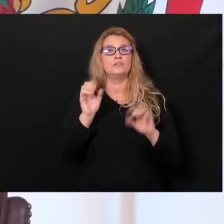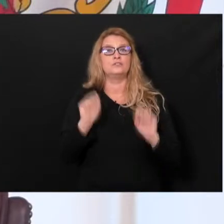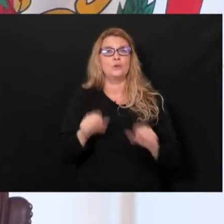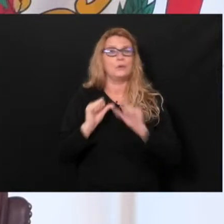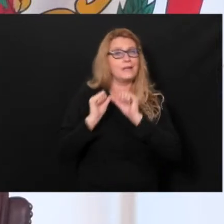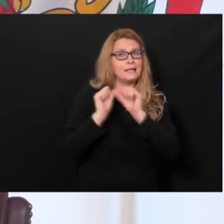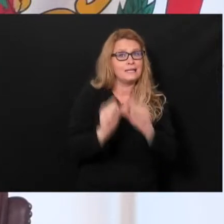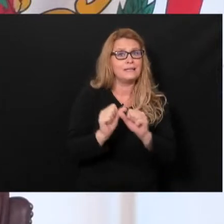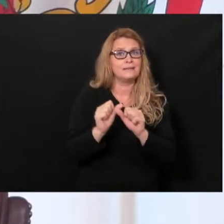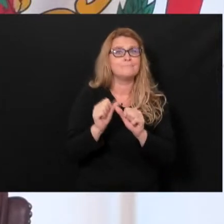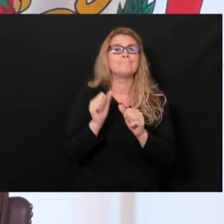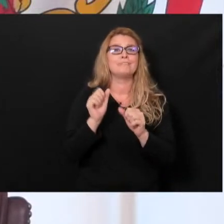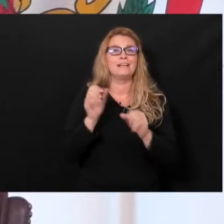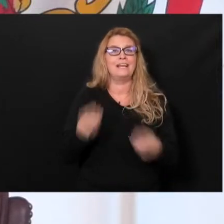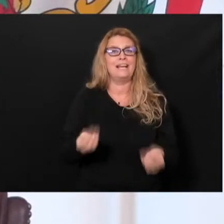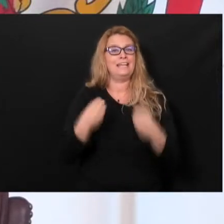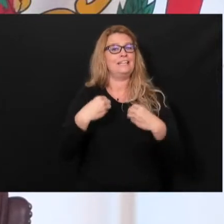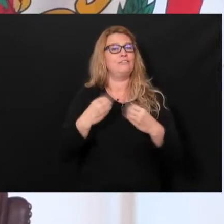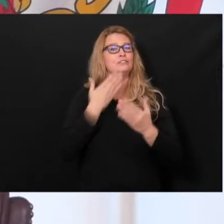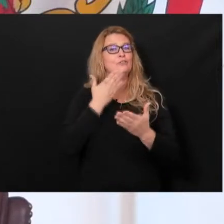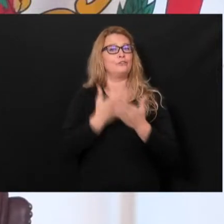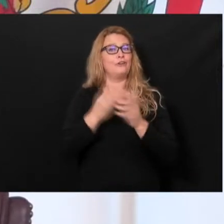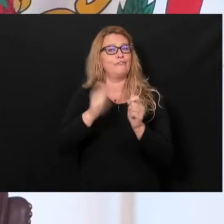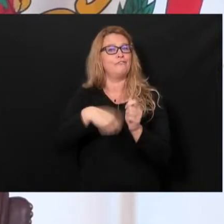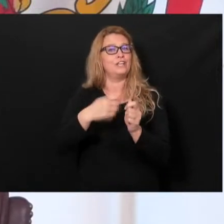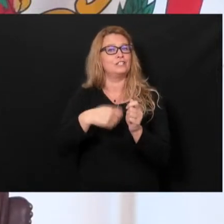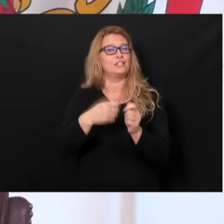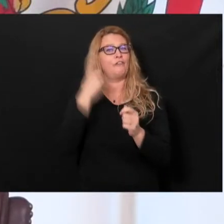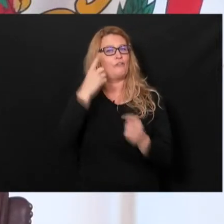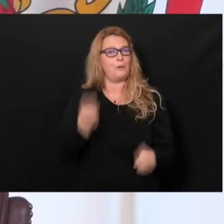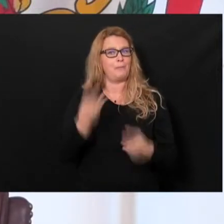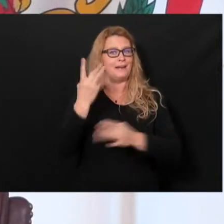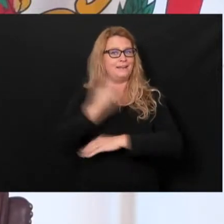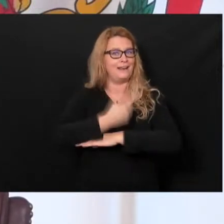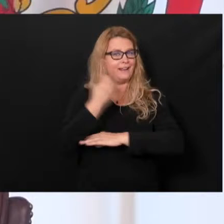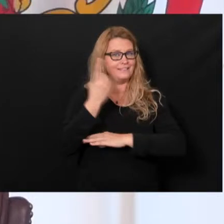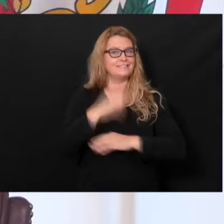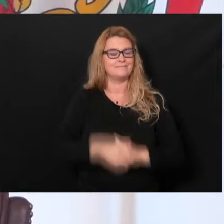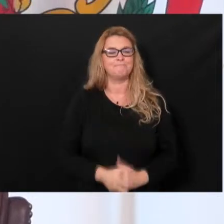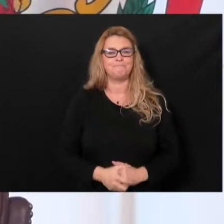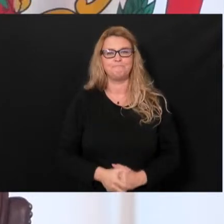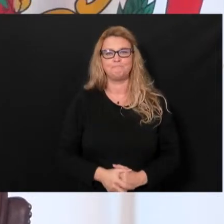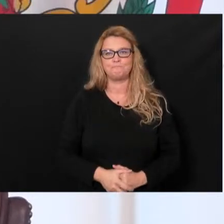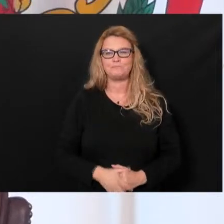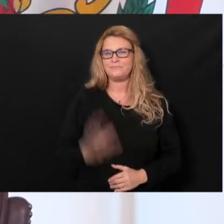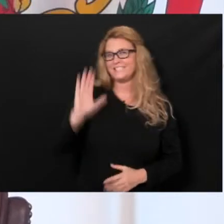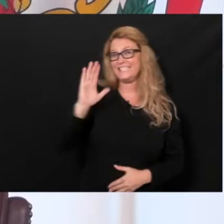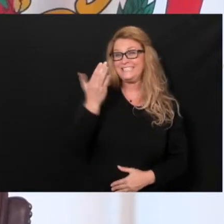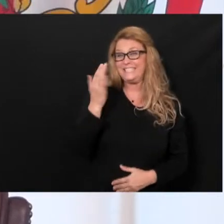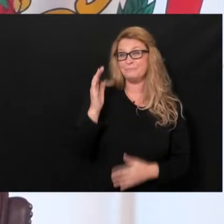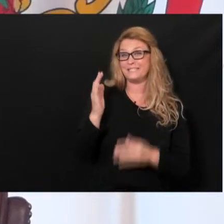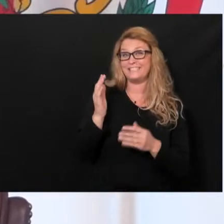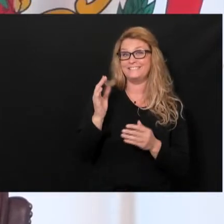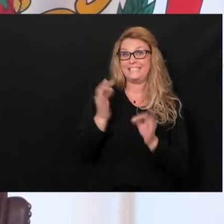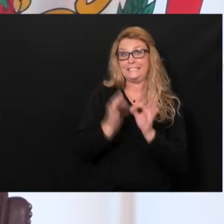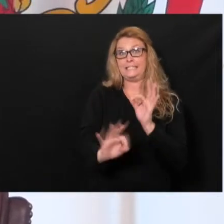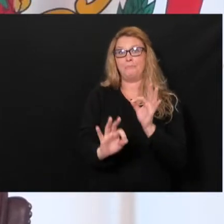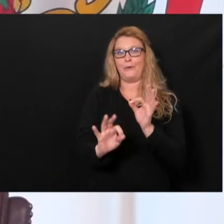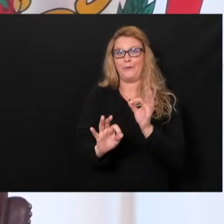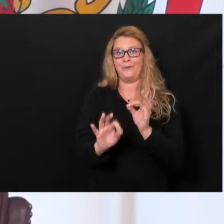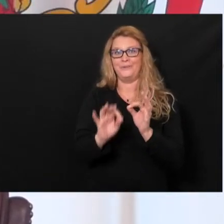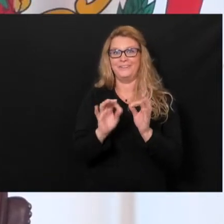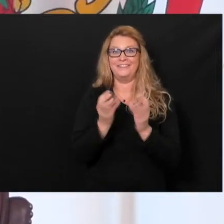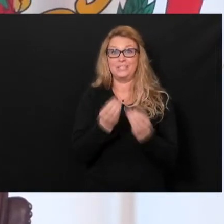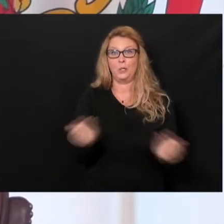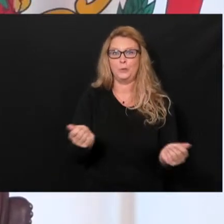last, and it gives us a great fishery for many, many days to come. It seems like a simple solution, but we just never did